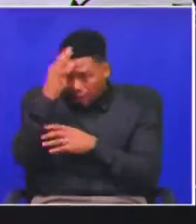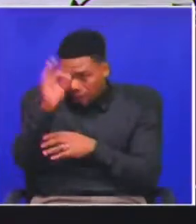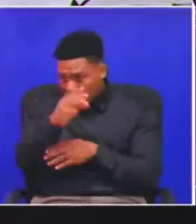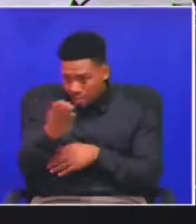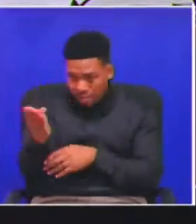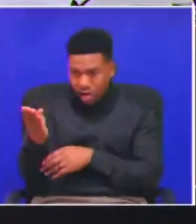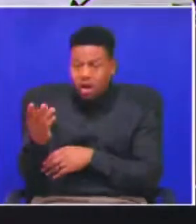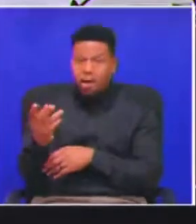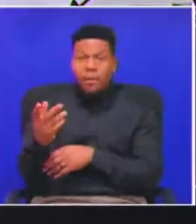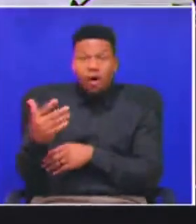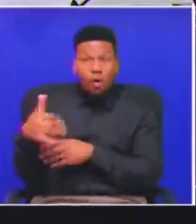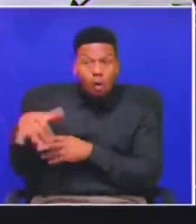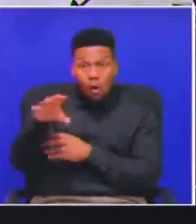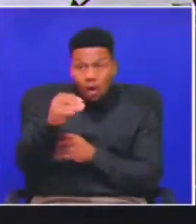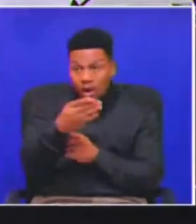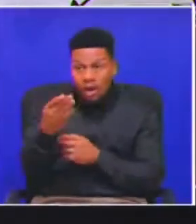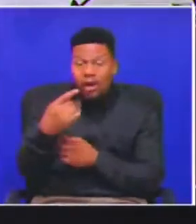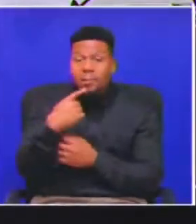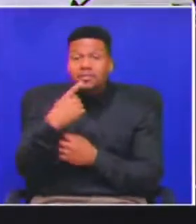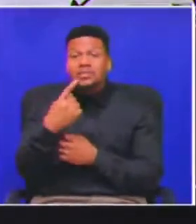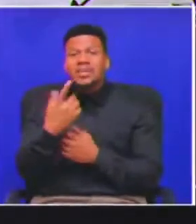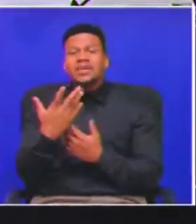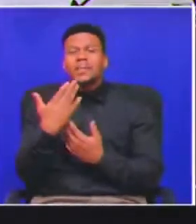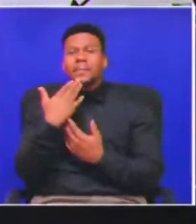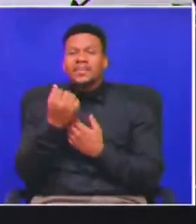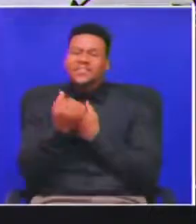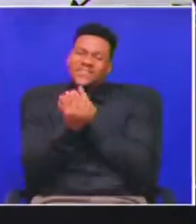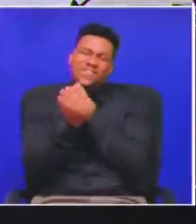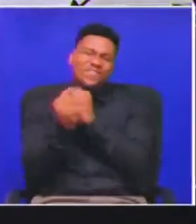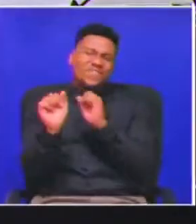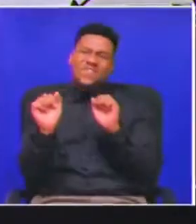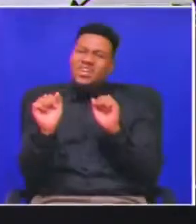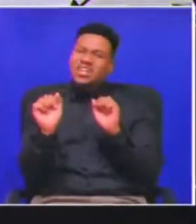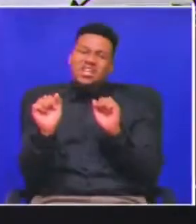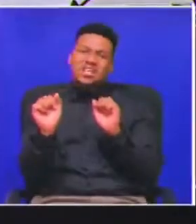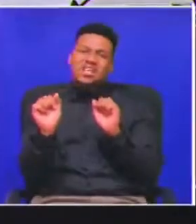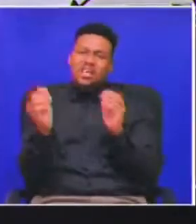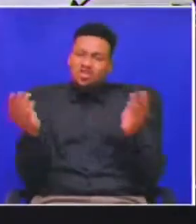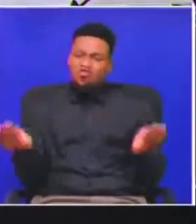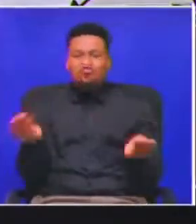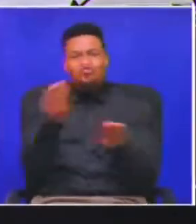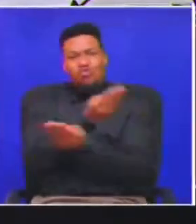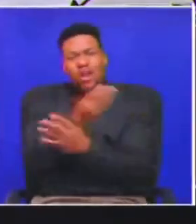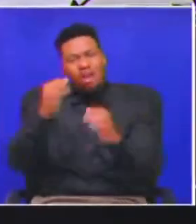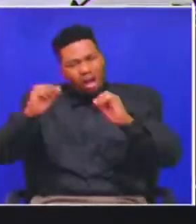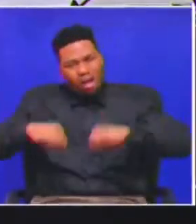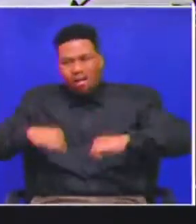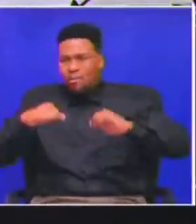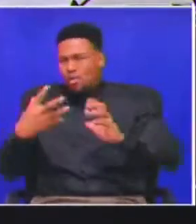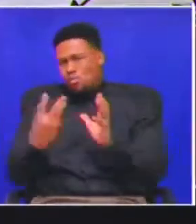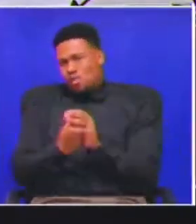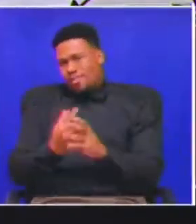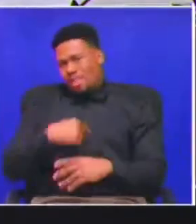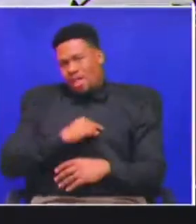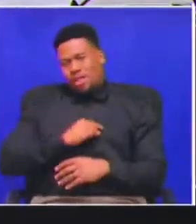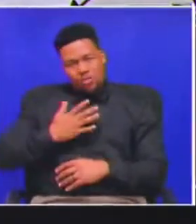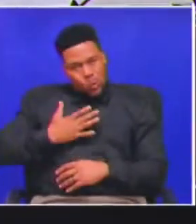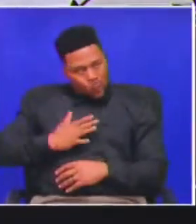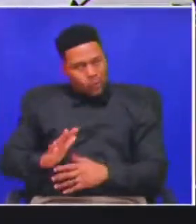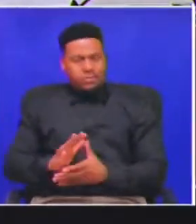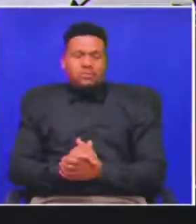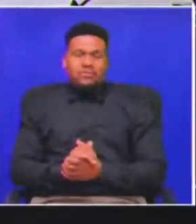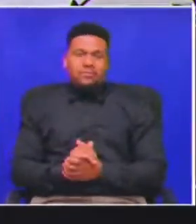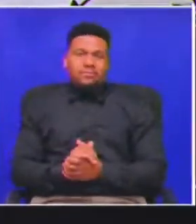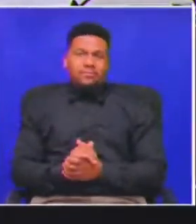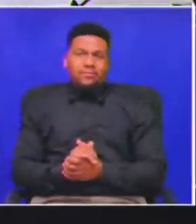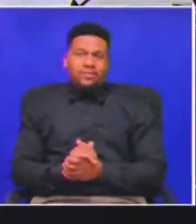out for free trade agreements with us because they say they want to deal directly with us as South Africa,